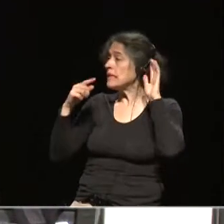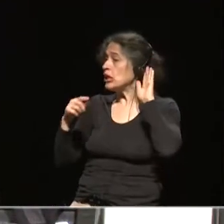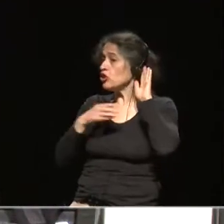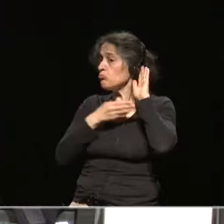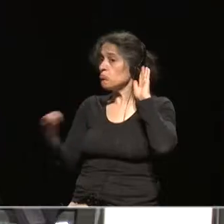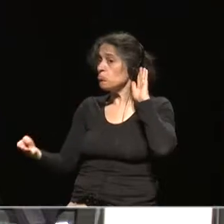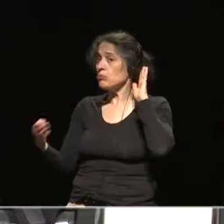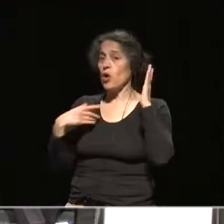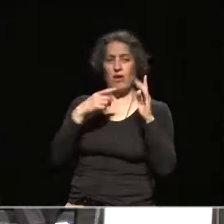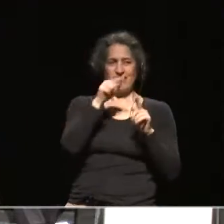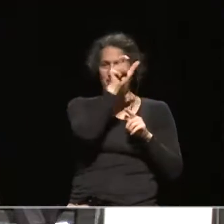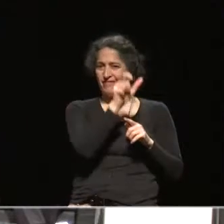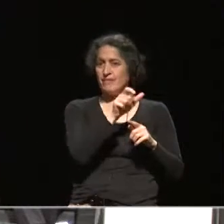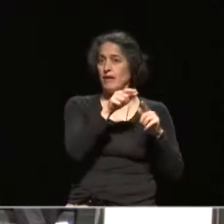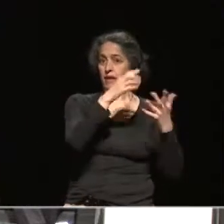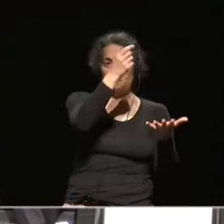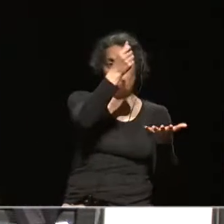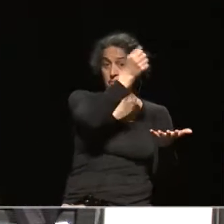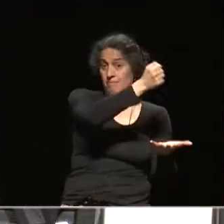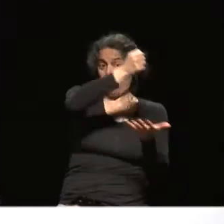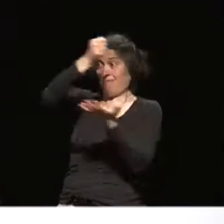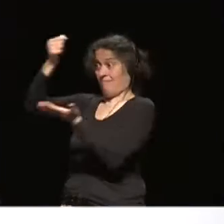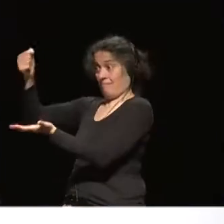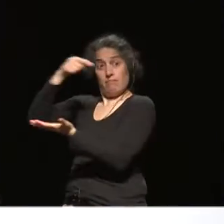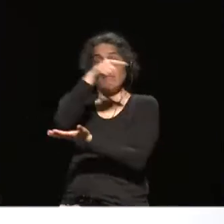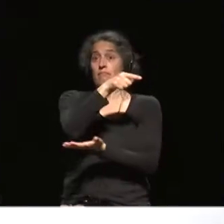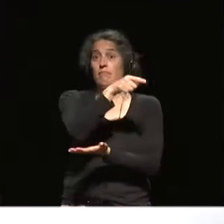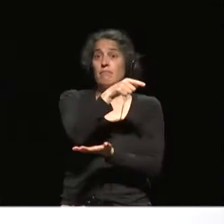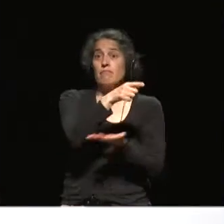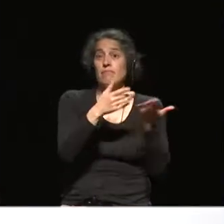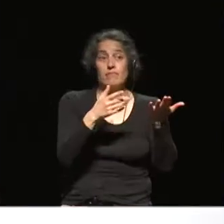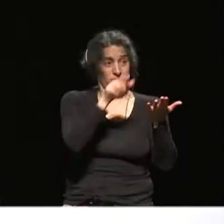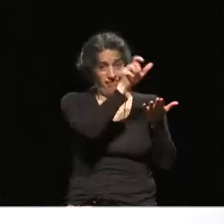have invited somebody of the FIFA in the panel. But I would also like to have